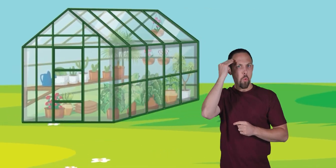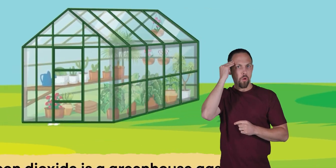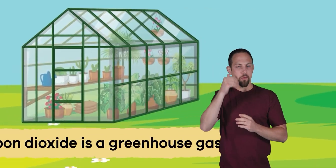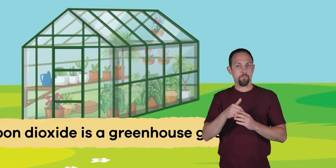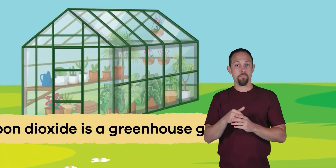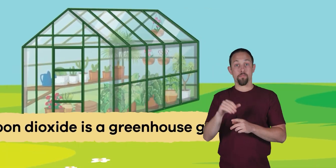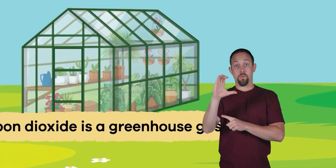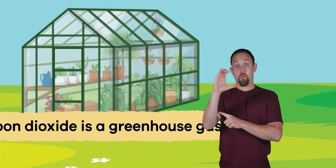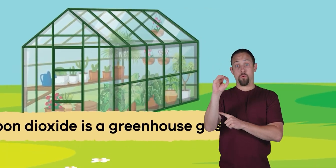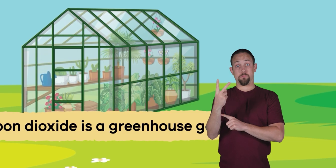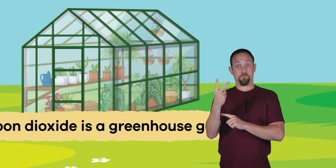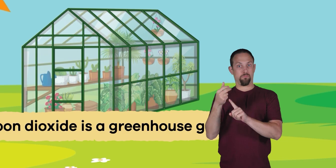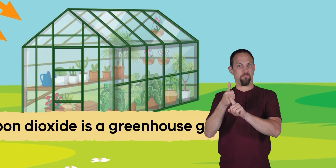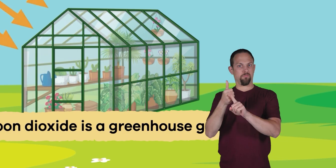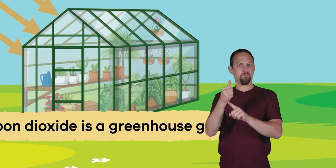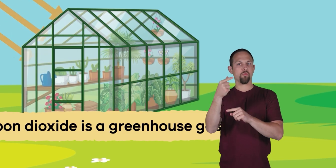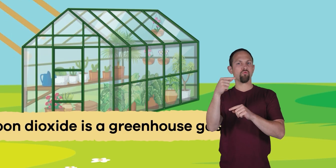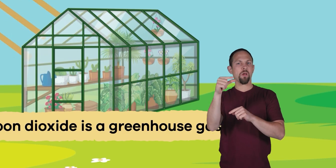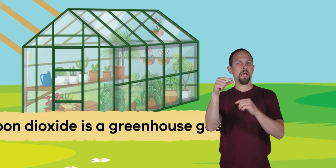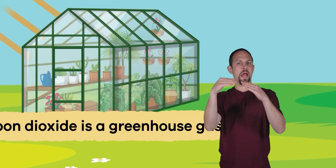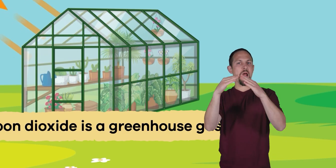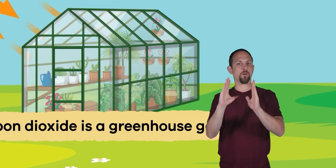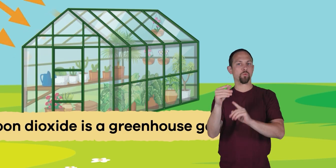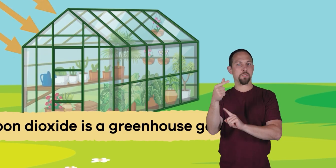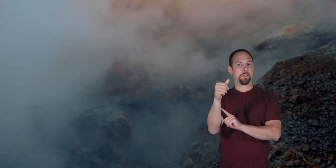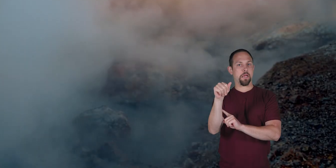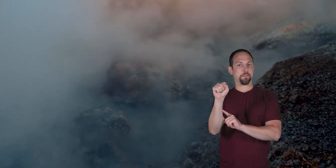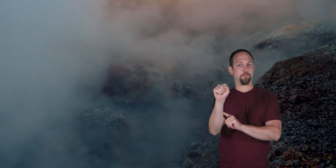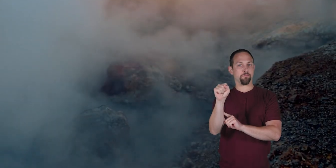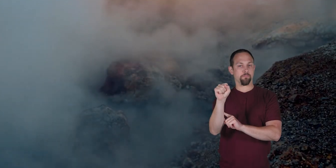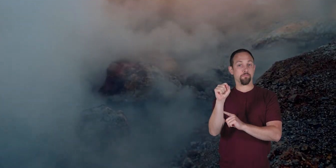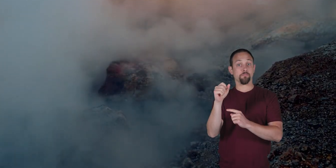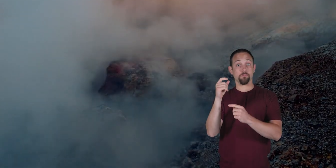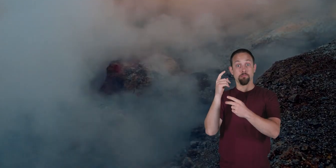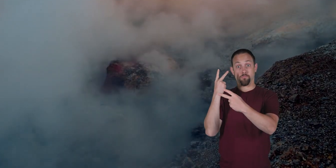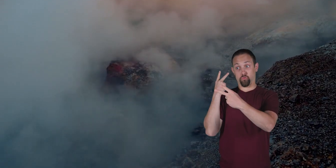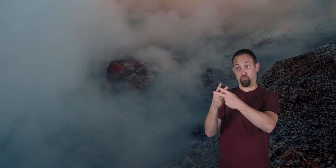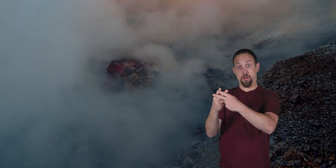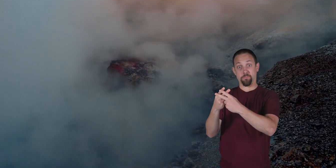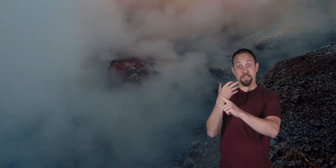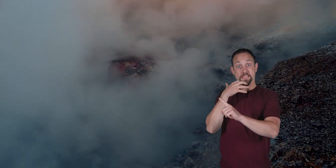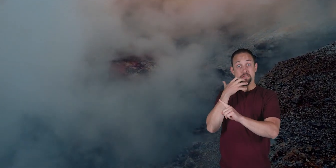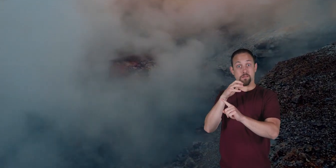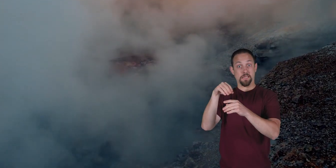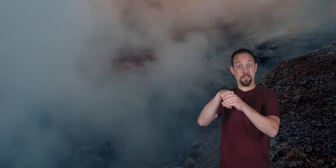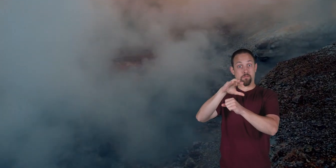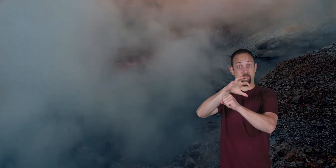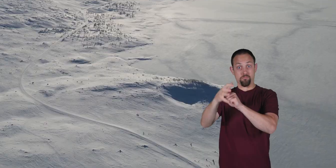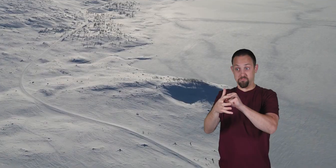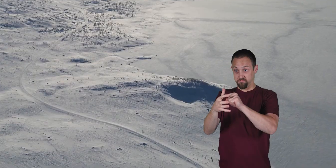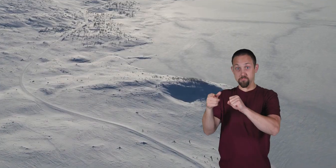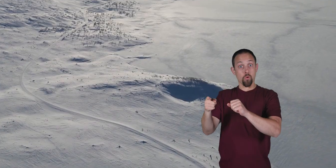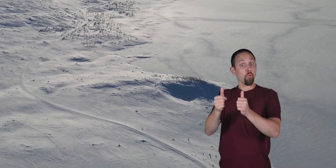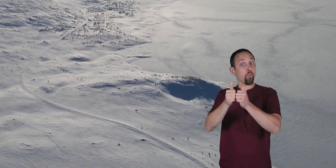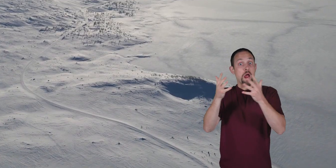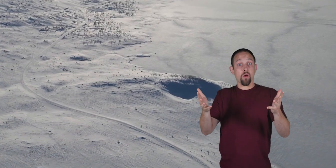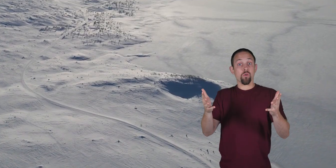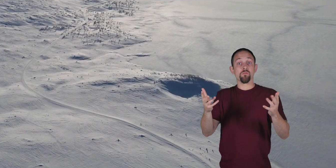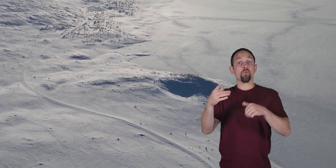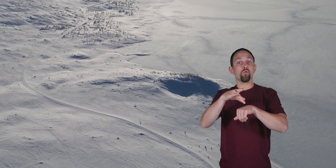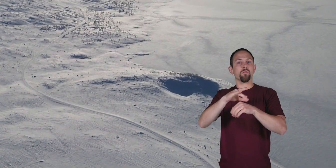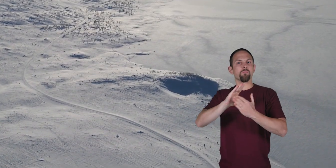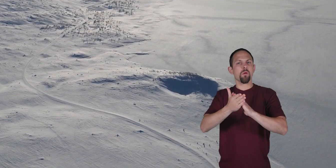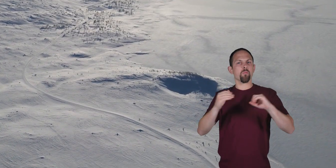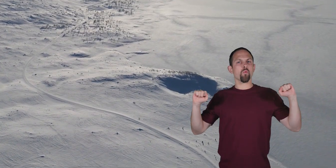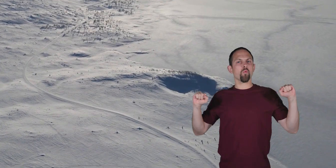carbon dioxide is a greenhouse gas it traps heat in the atmosphere and without it the earth would be too